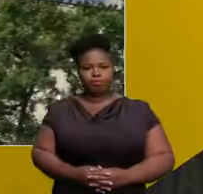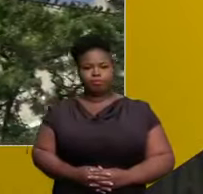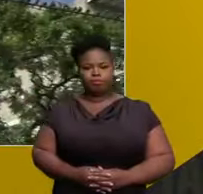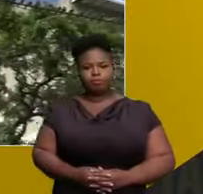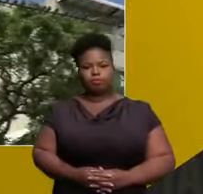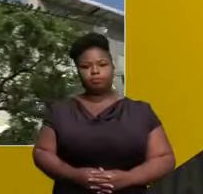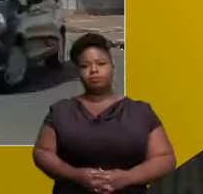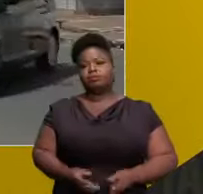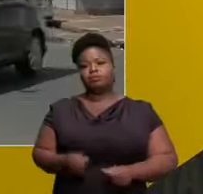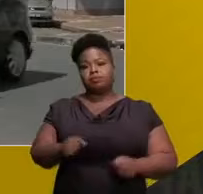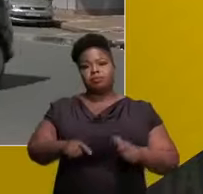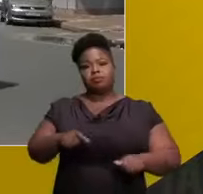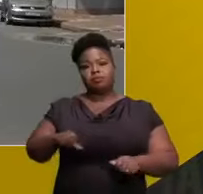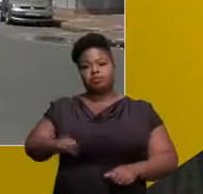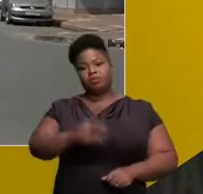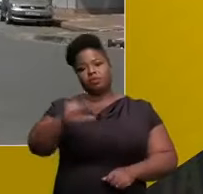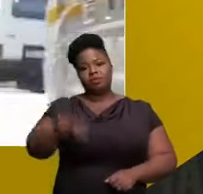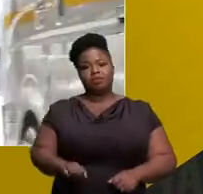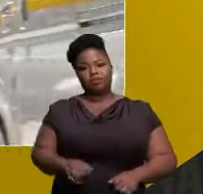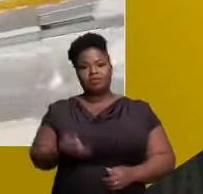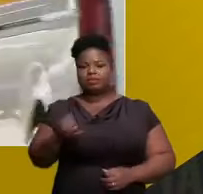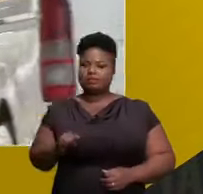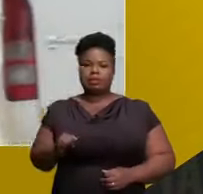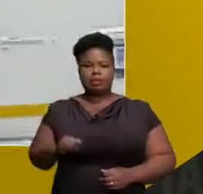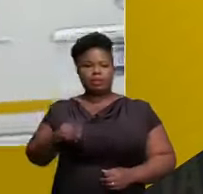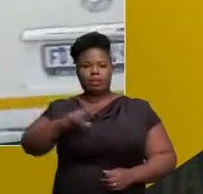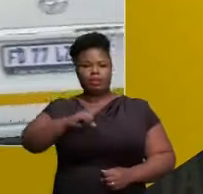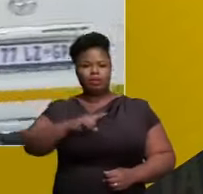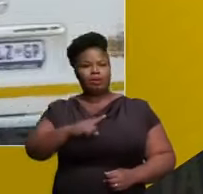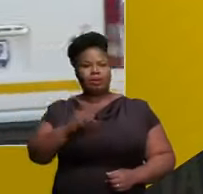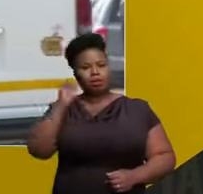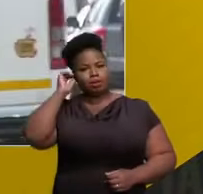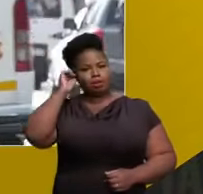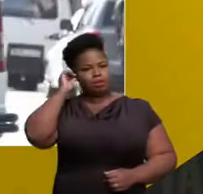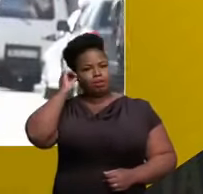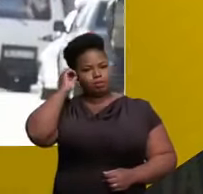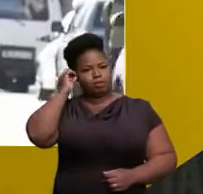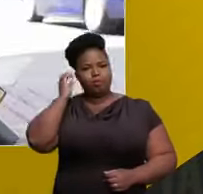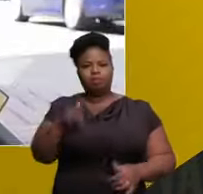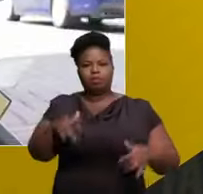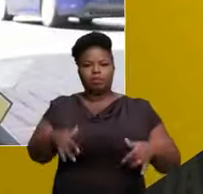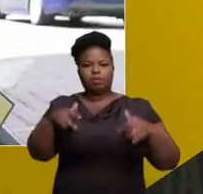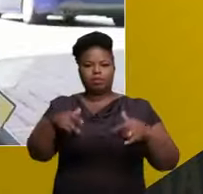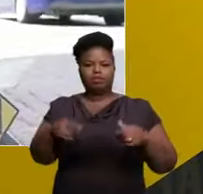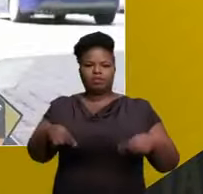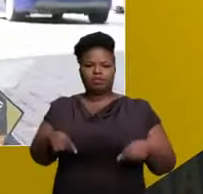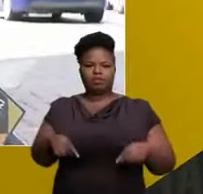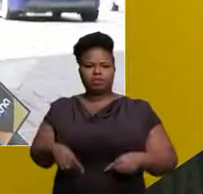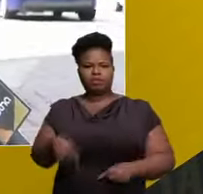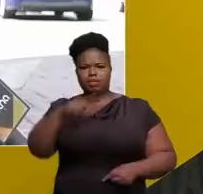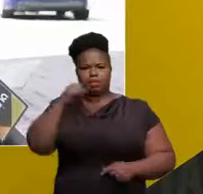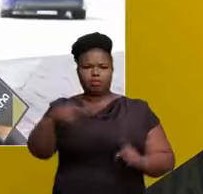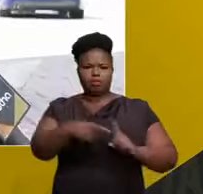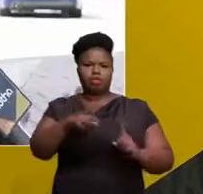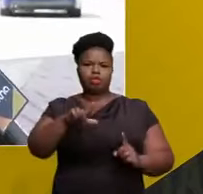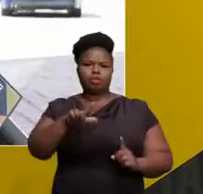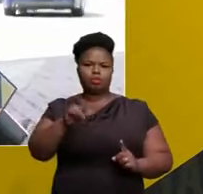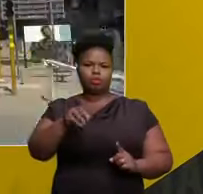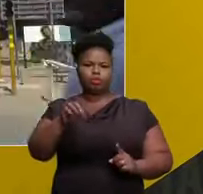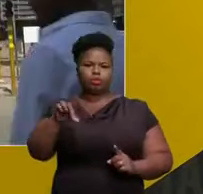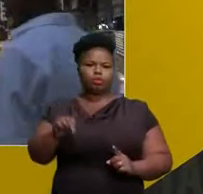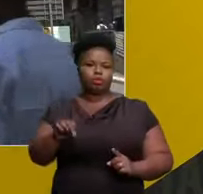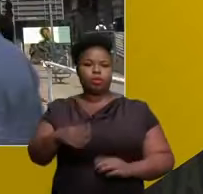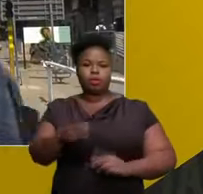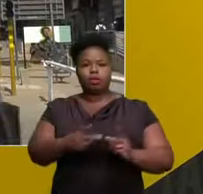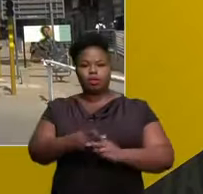Post-democratic South Africa, and a lot of people are still grappling with the idea of living in fear. And I'm at your service, the Daily